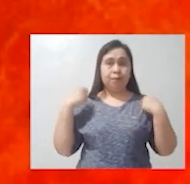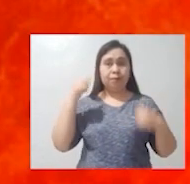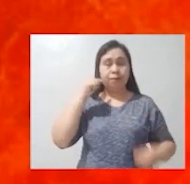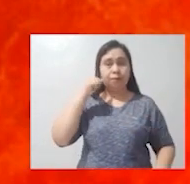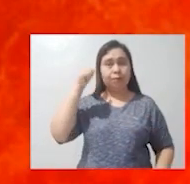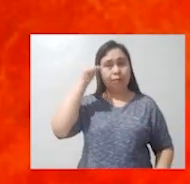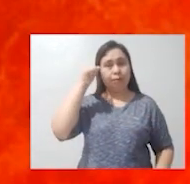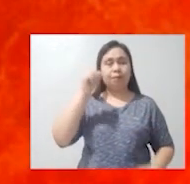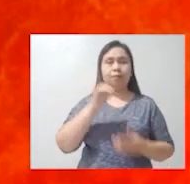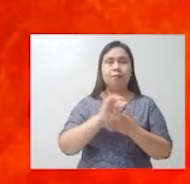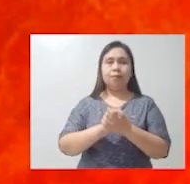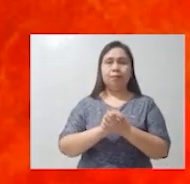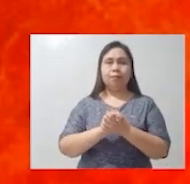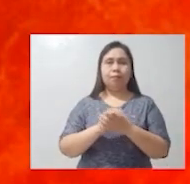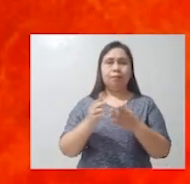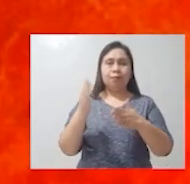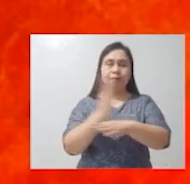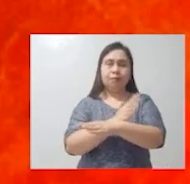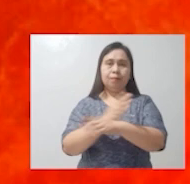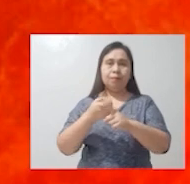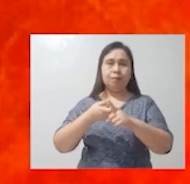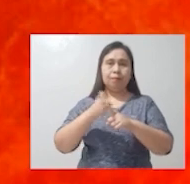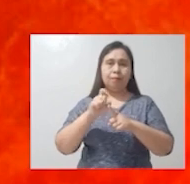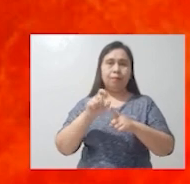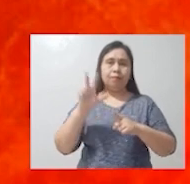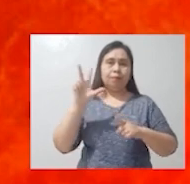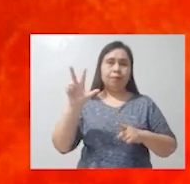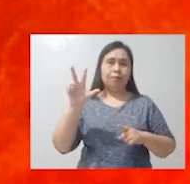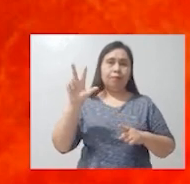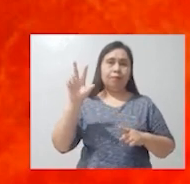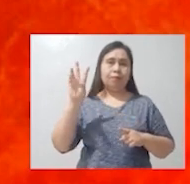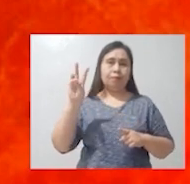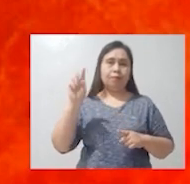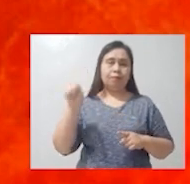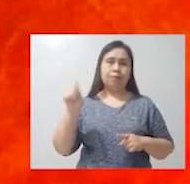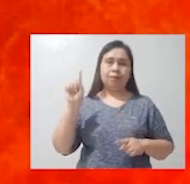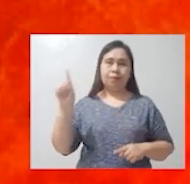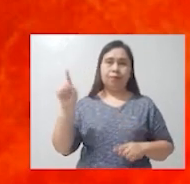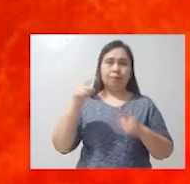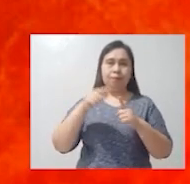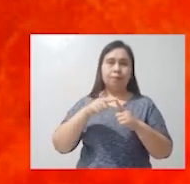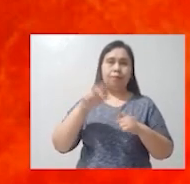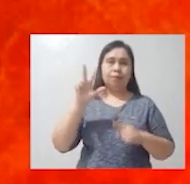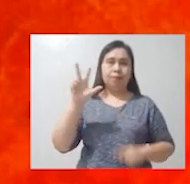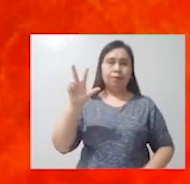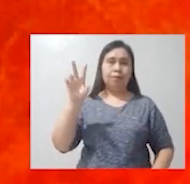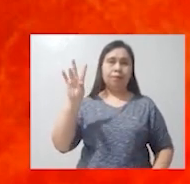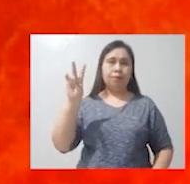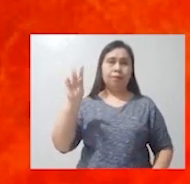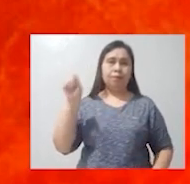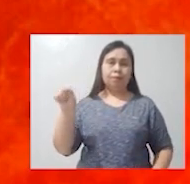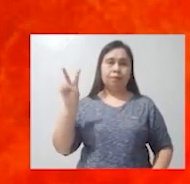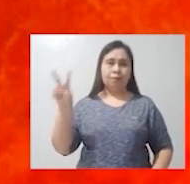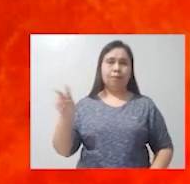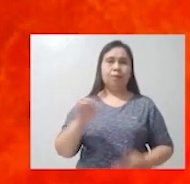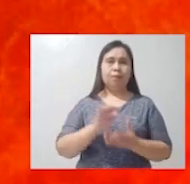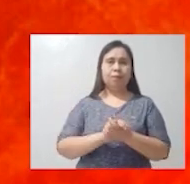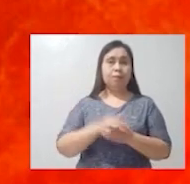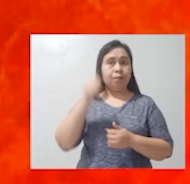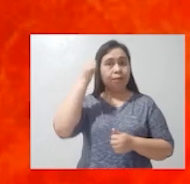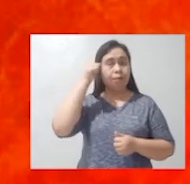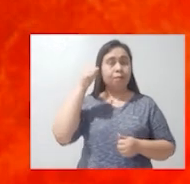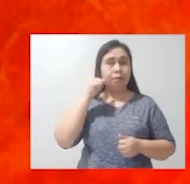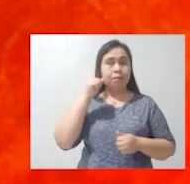body temperature ranges from 36.1 to 37.2 degrees Celsius. Adults over